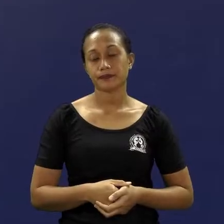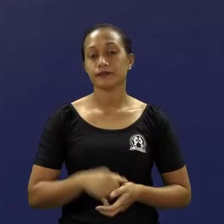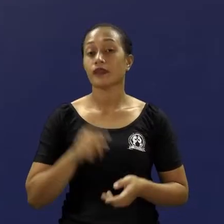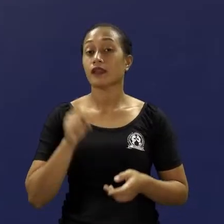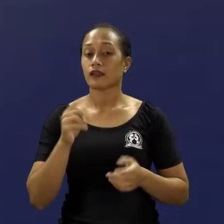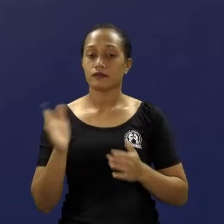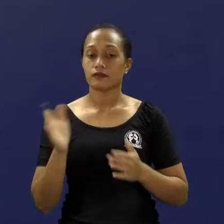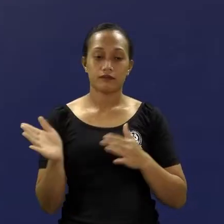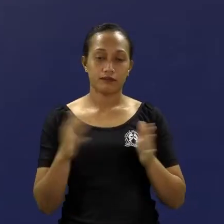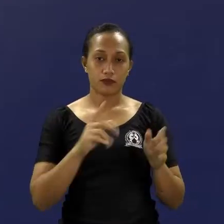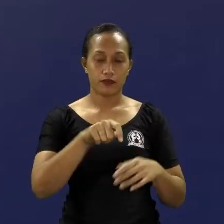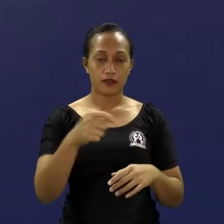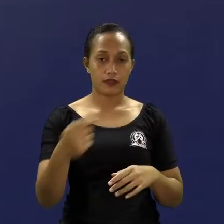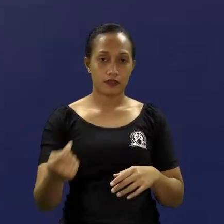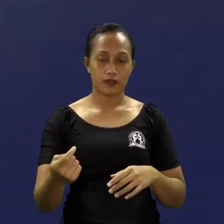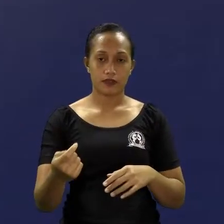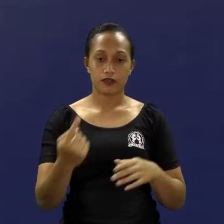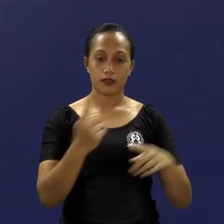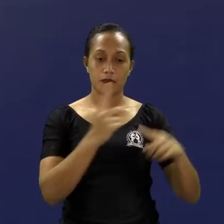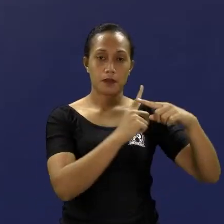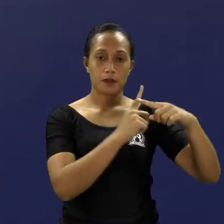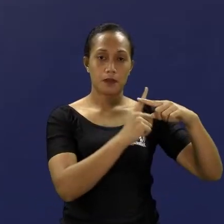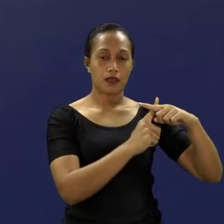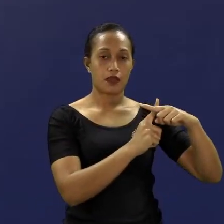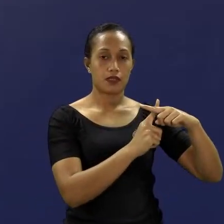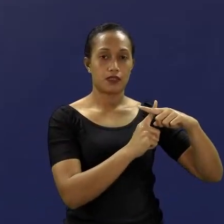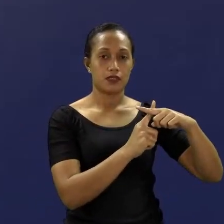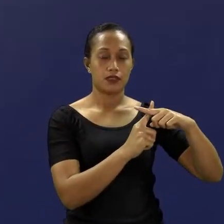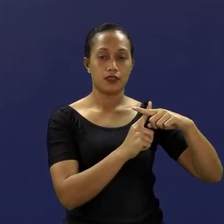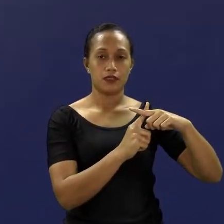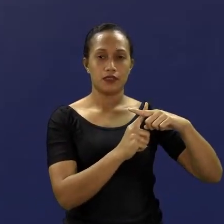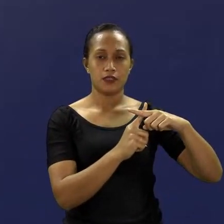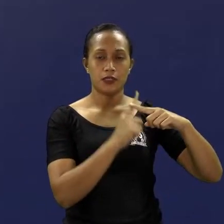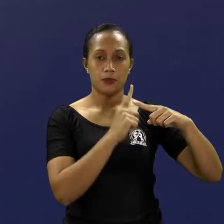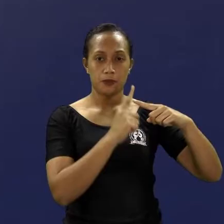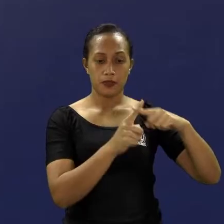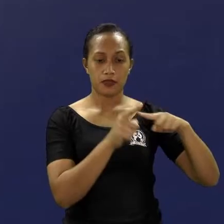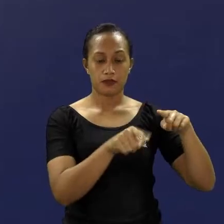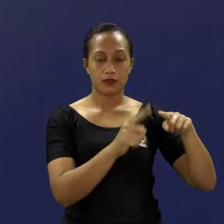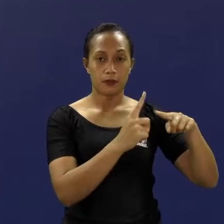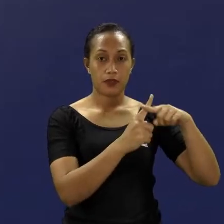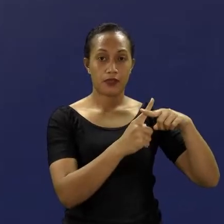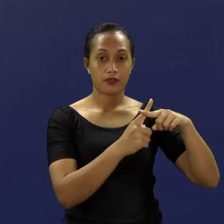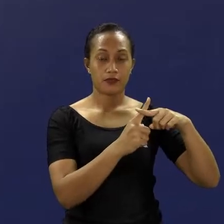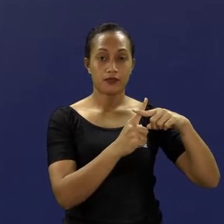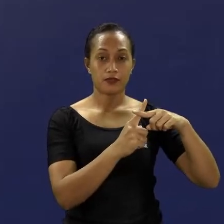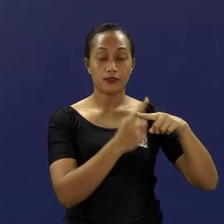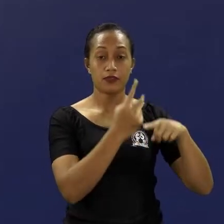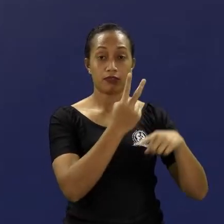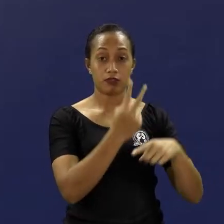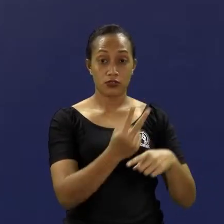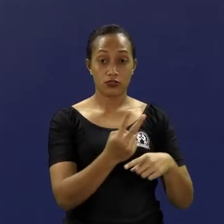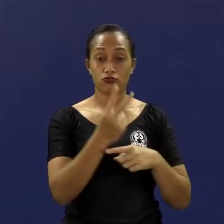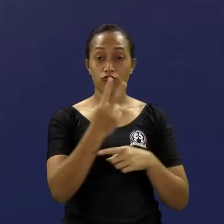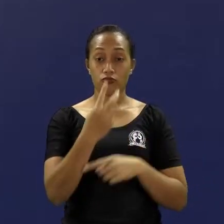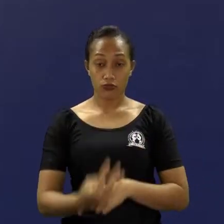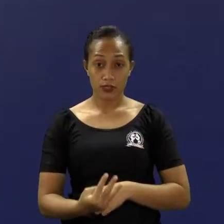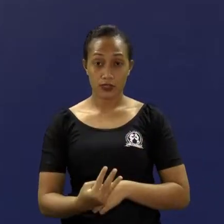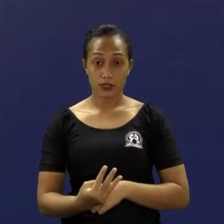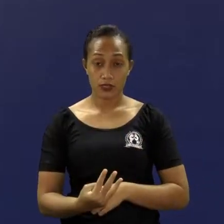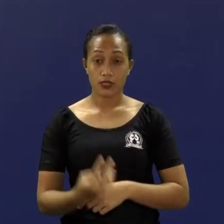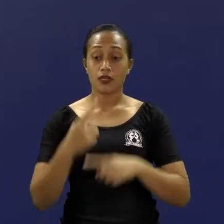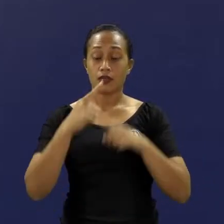Then we move on to the next. Plus here. 2 over